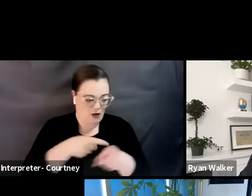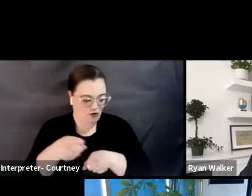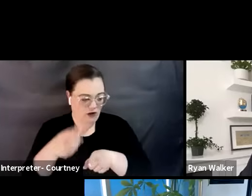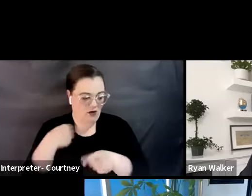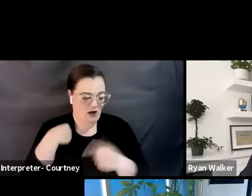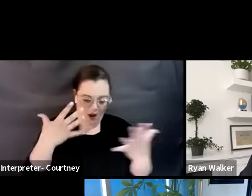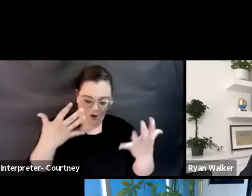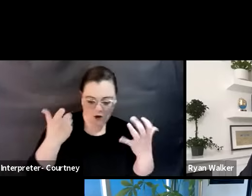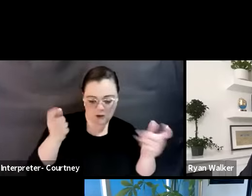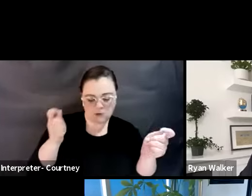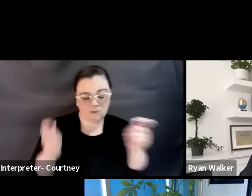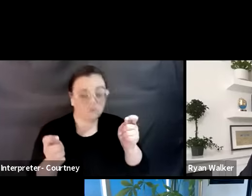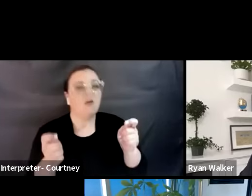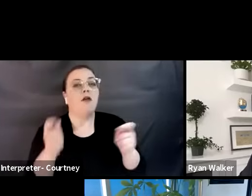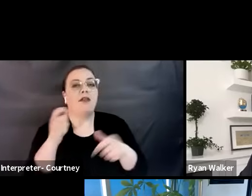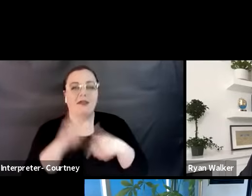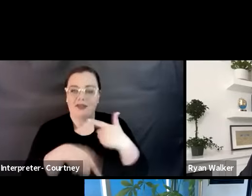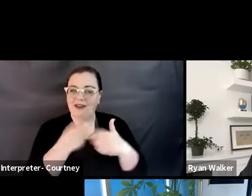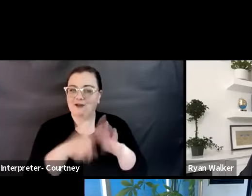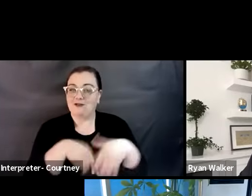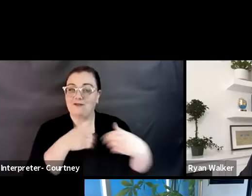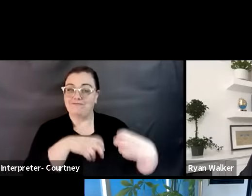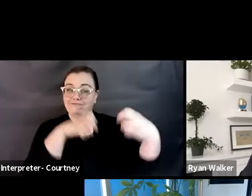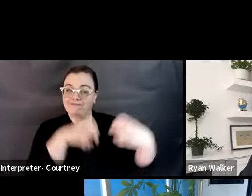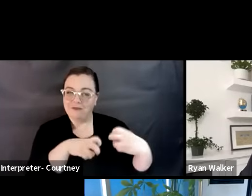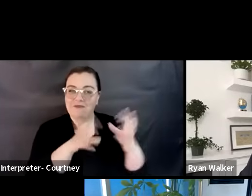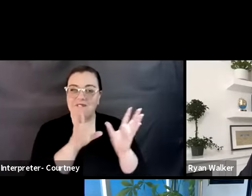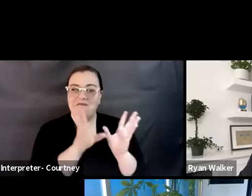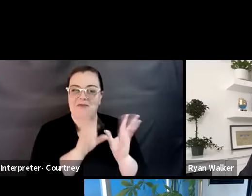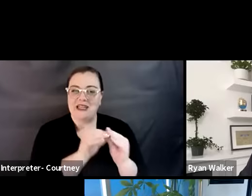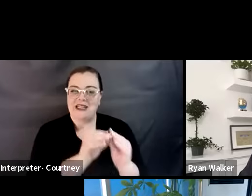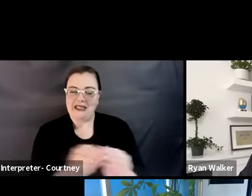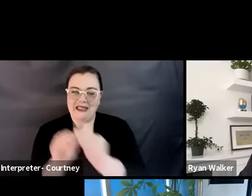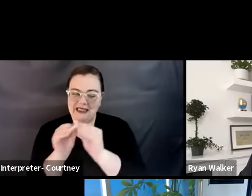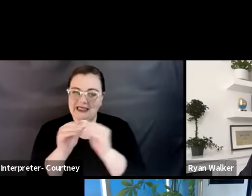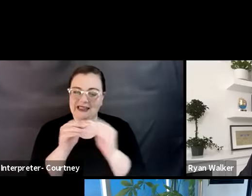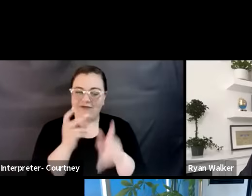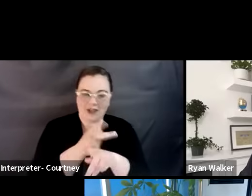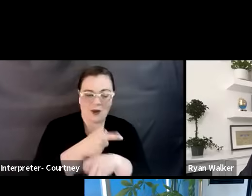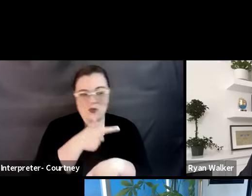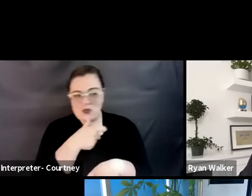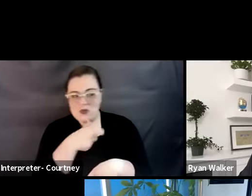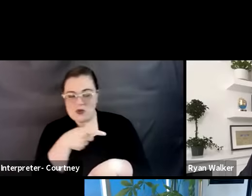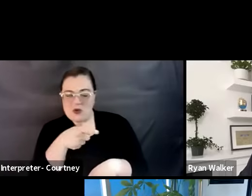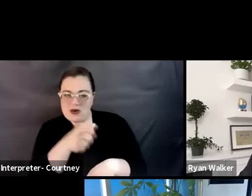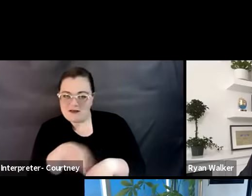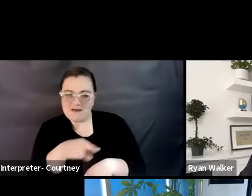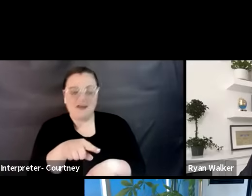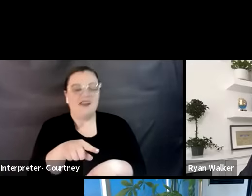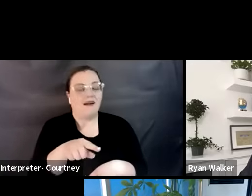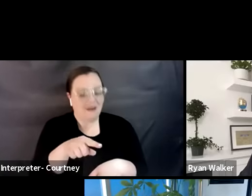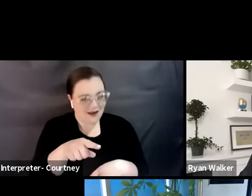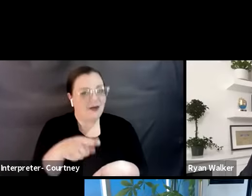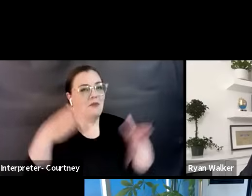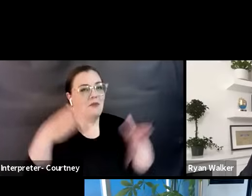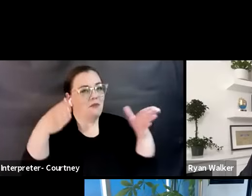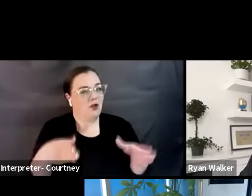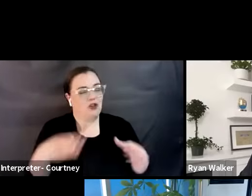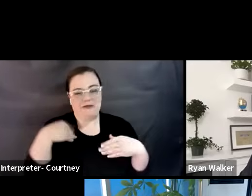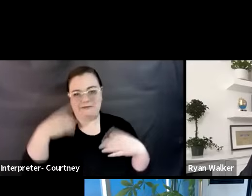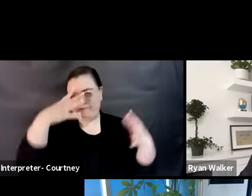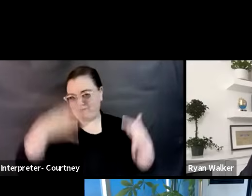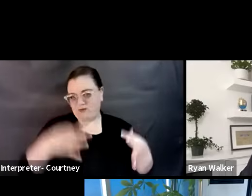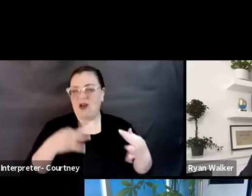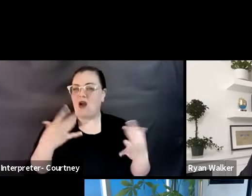I usually take a lot of meetings and somebody has very clear and concise plans of, this is where I want to go from here. And I'm able